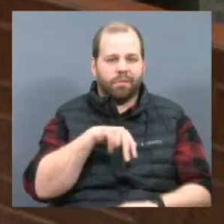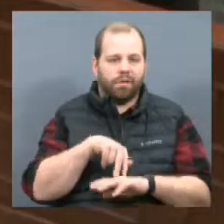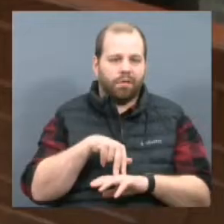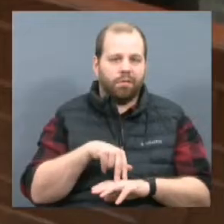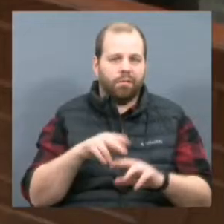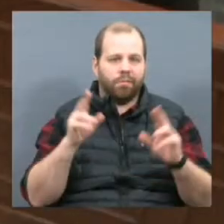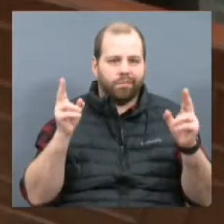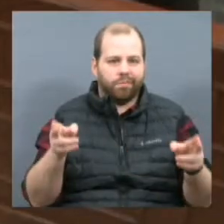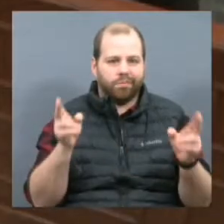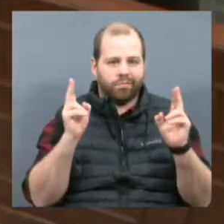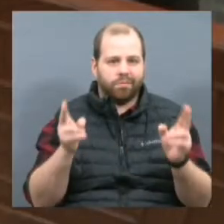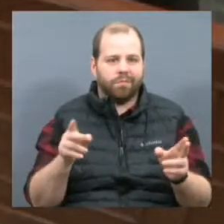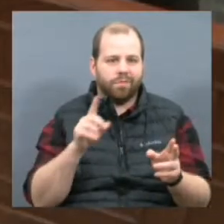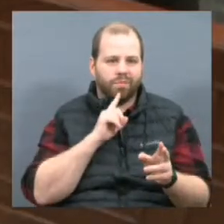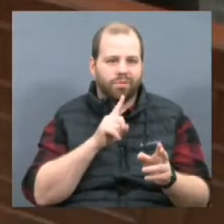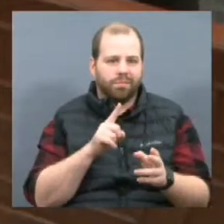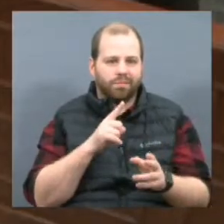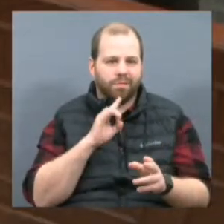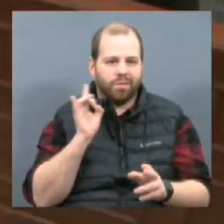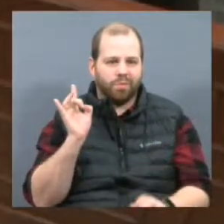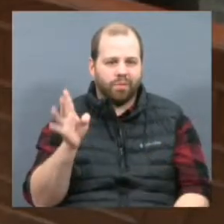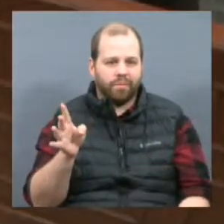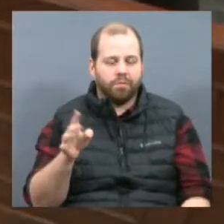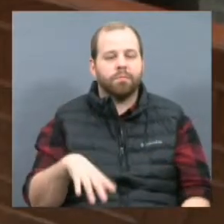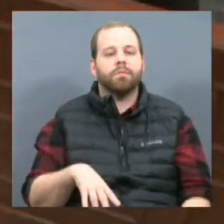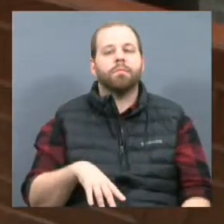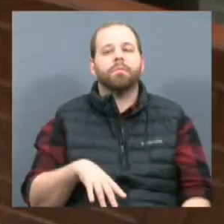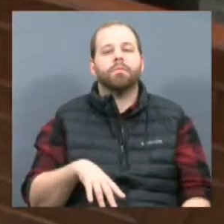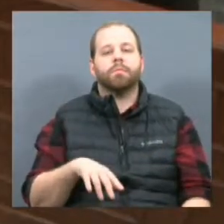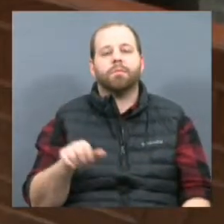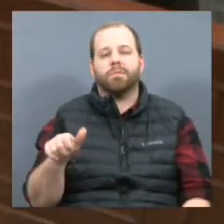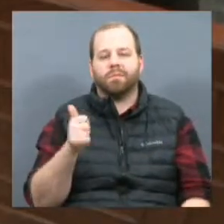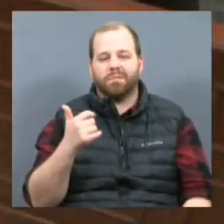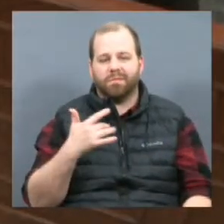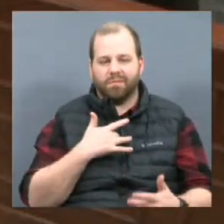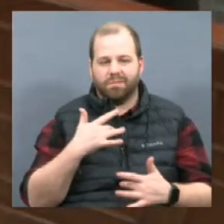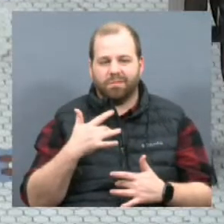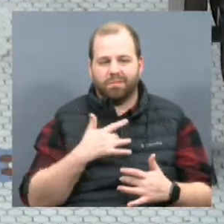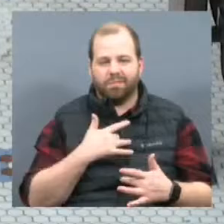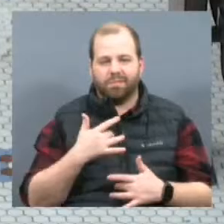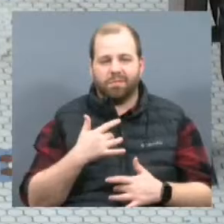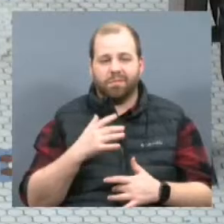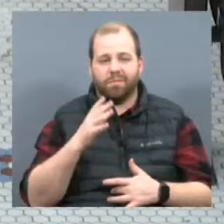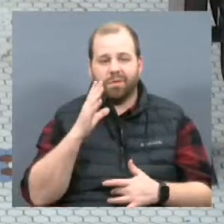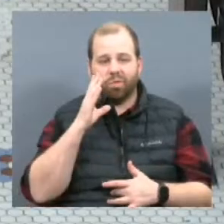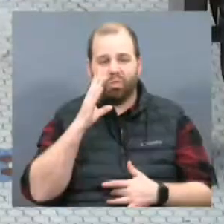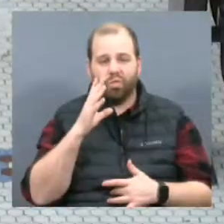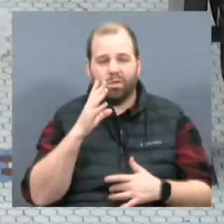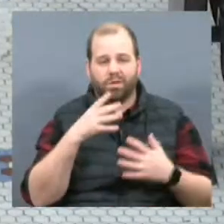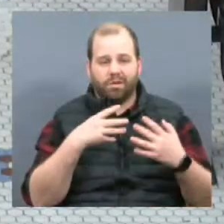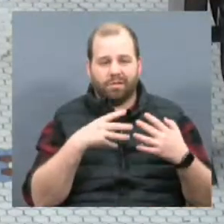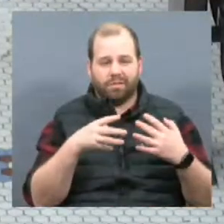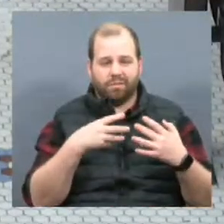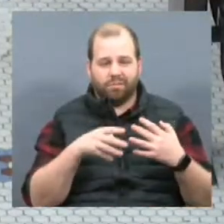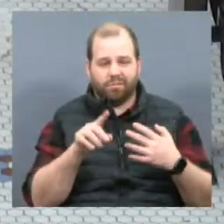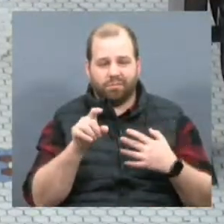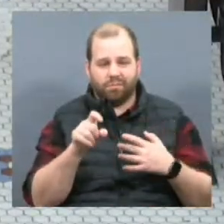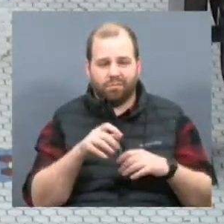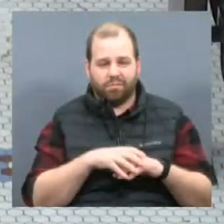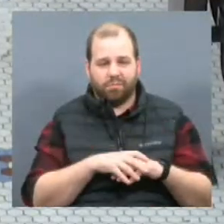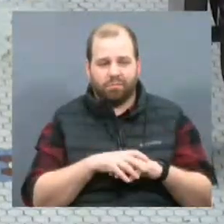bad. Another one of my concerns is there going to be a gate on this property? Are they